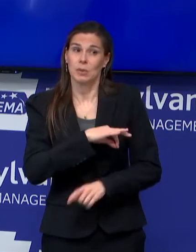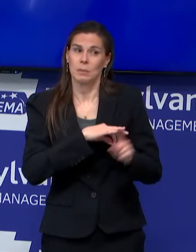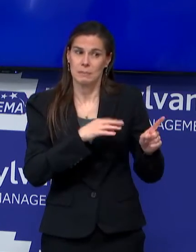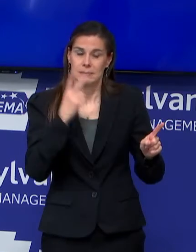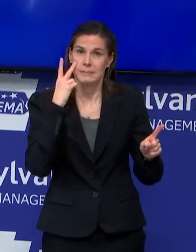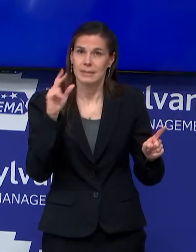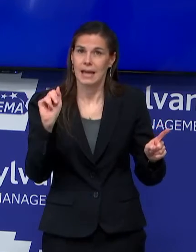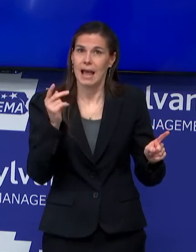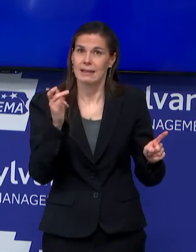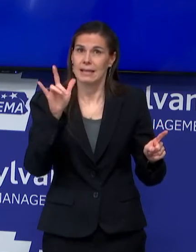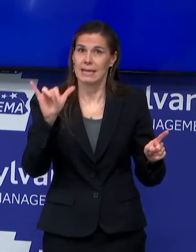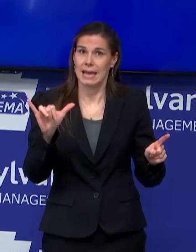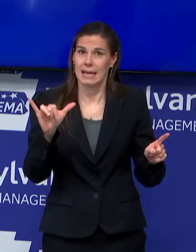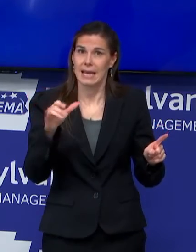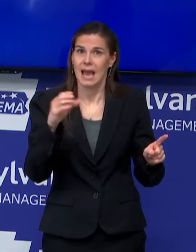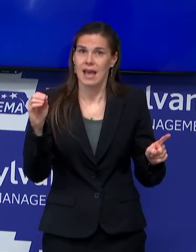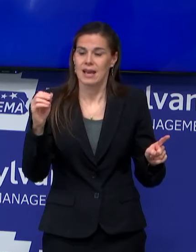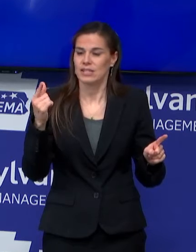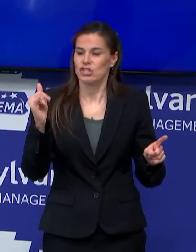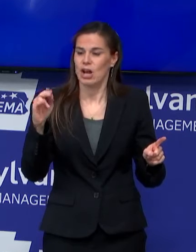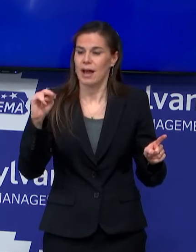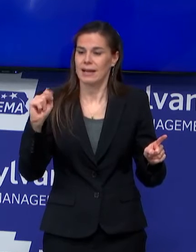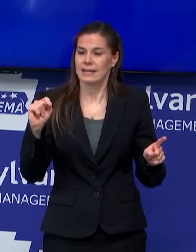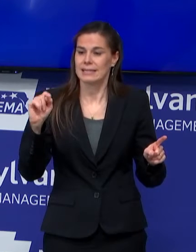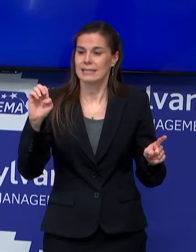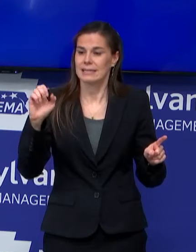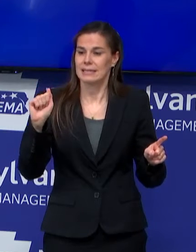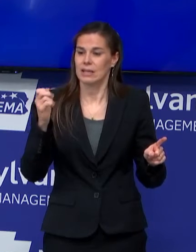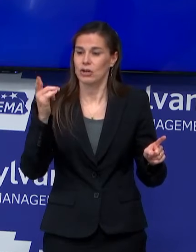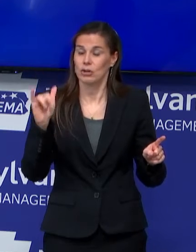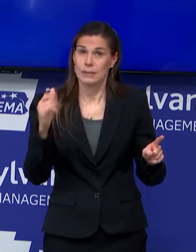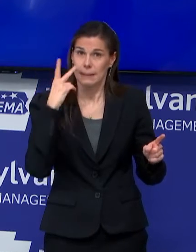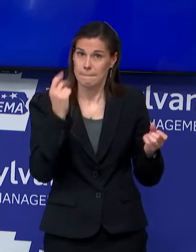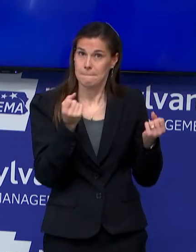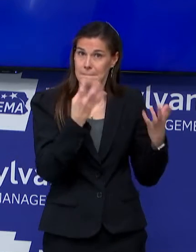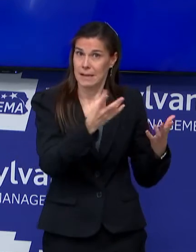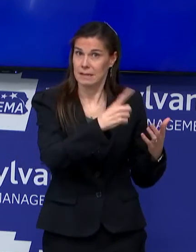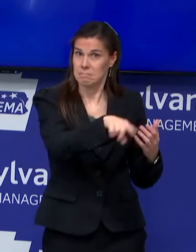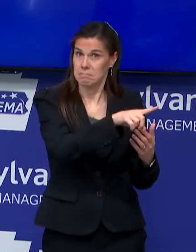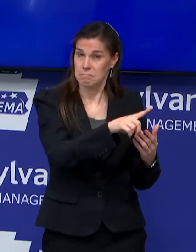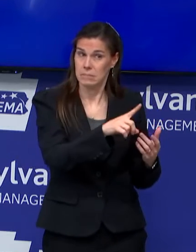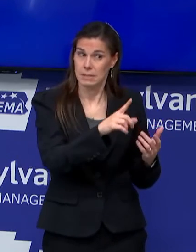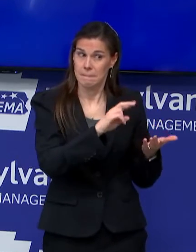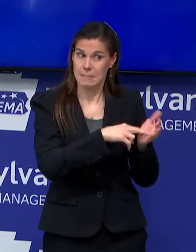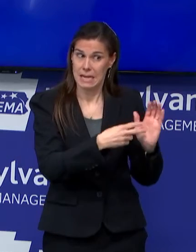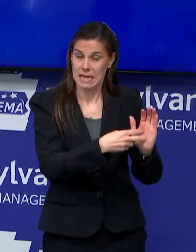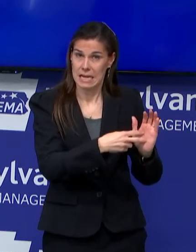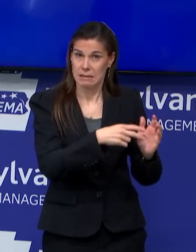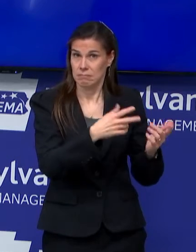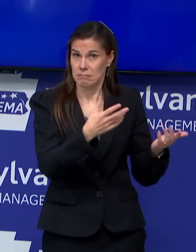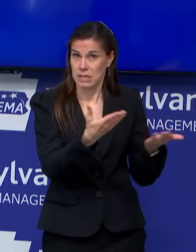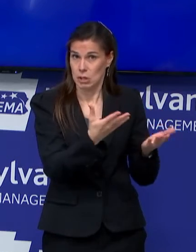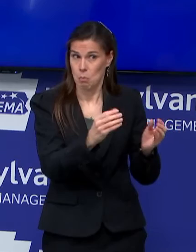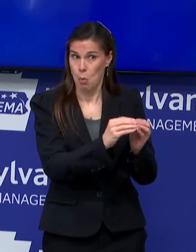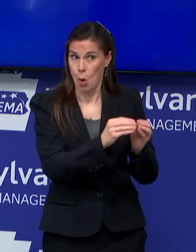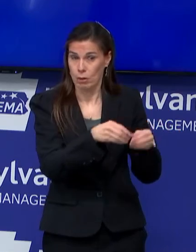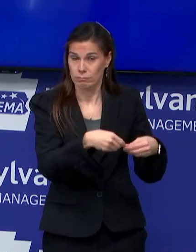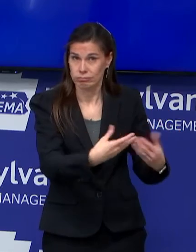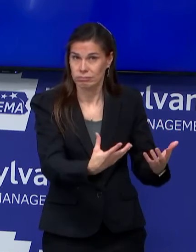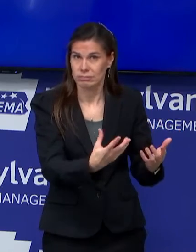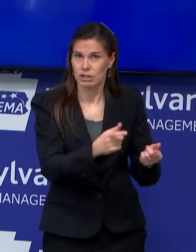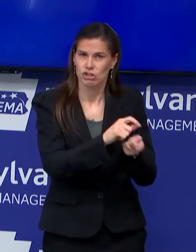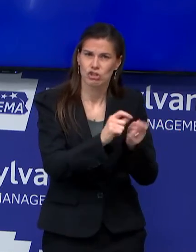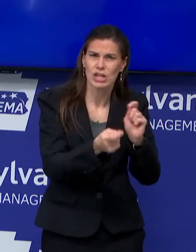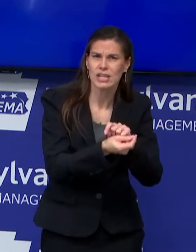Health Network and now Giant Eagle. Does that mean that the vaccine supply is changing in Pennsylvania, or are they just